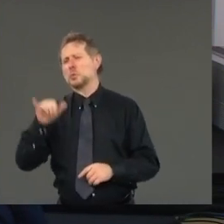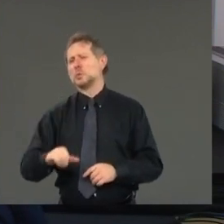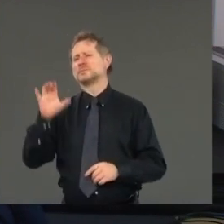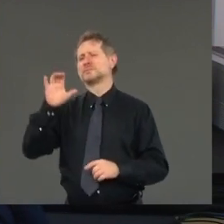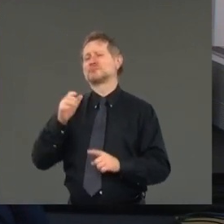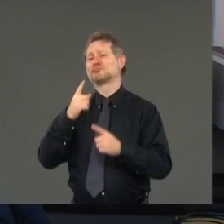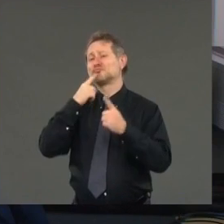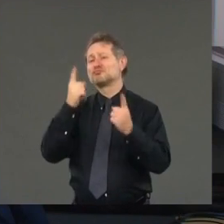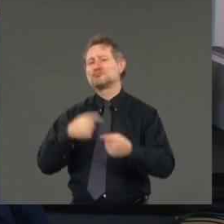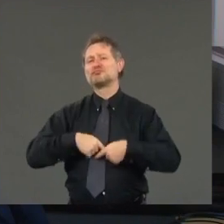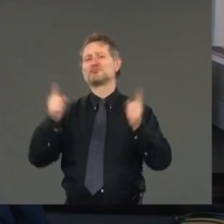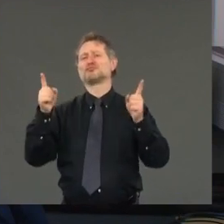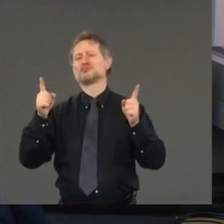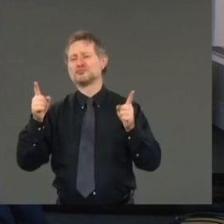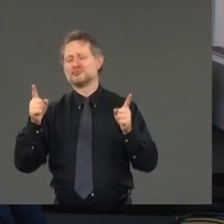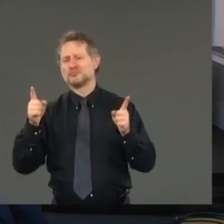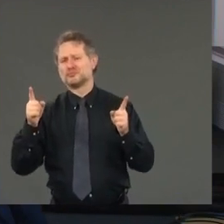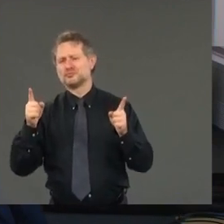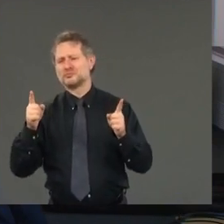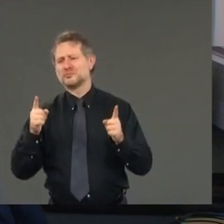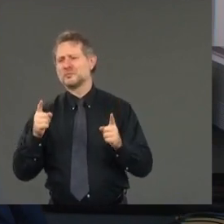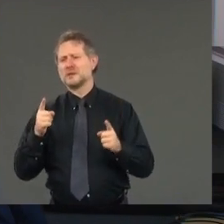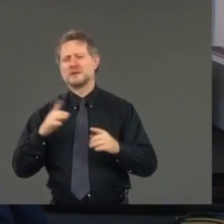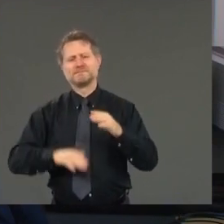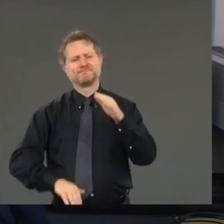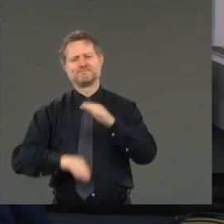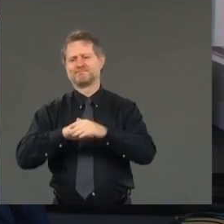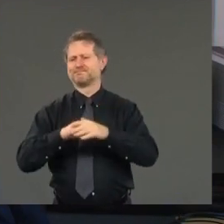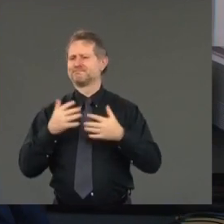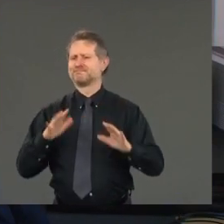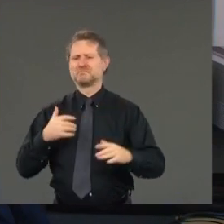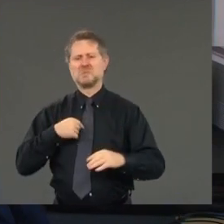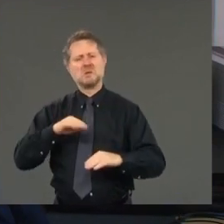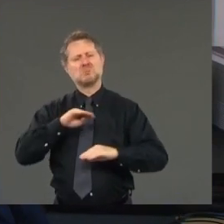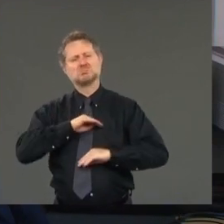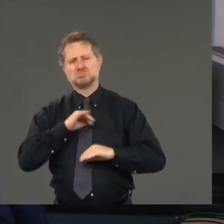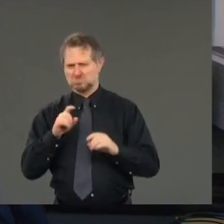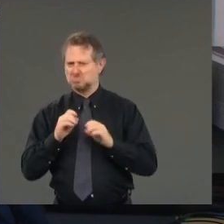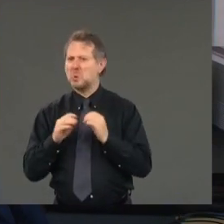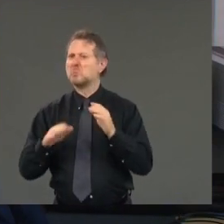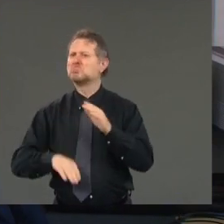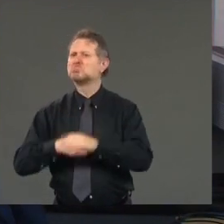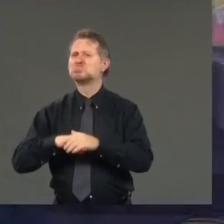it, and this is the threshold, and the state says, no, you're not there yet?